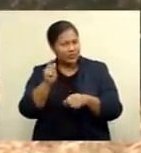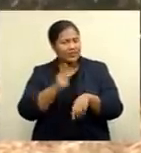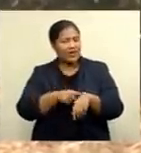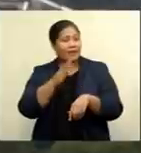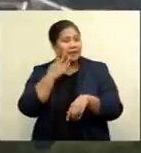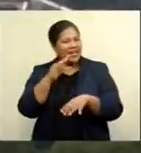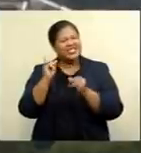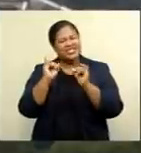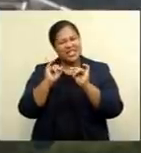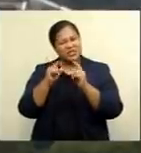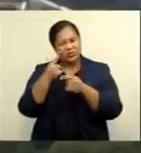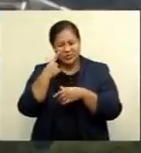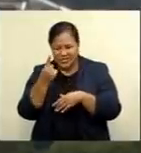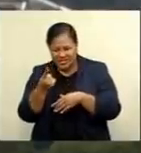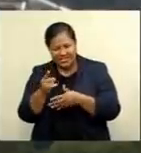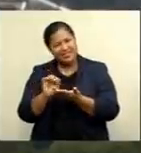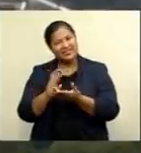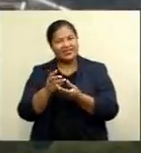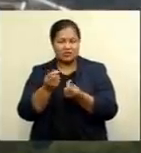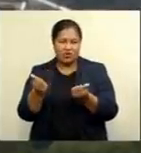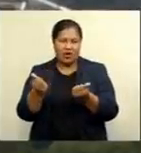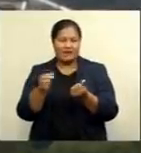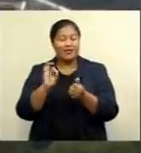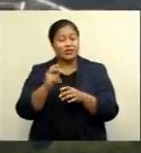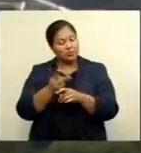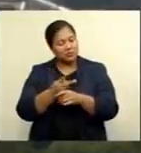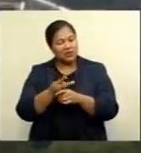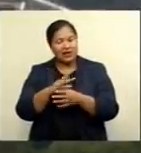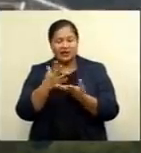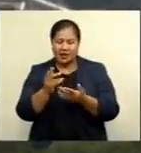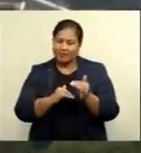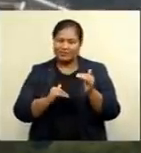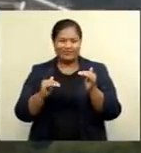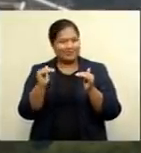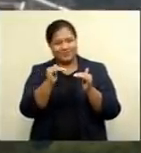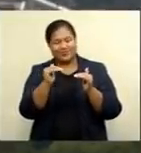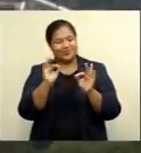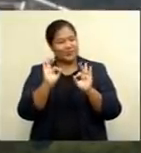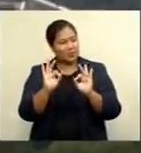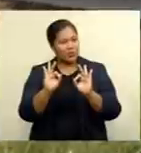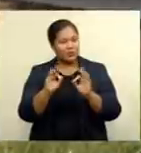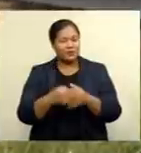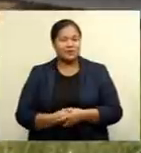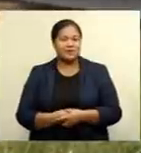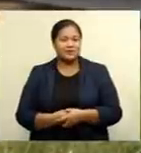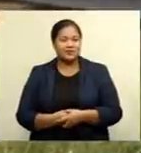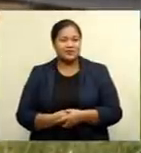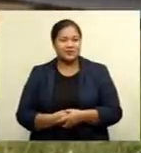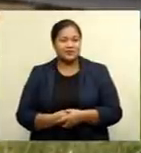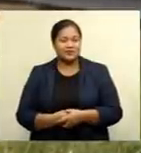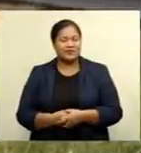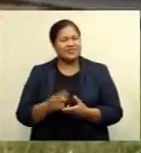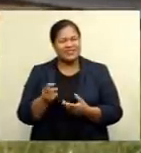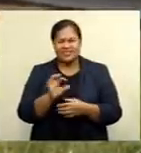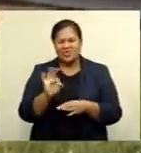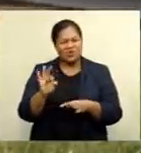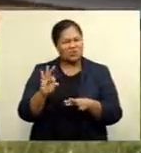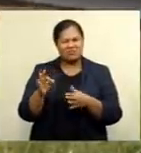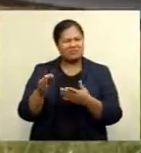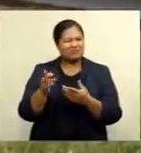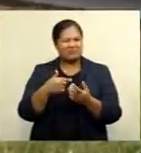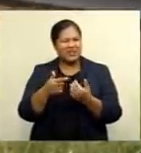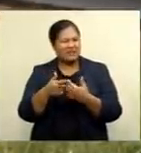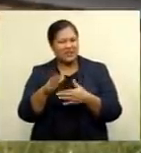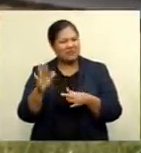were rectified and production has been up to par. There is no level of hesitation in terms of the harvesting